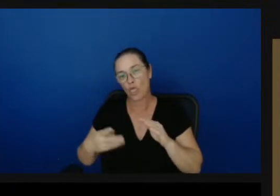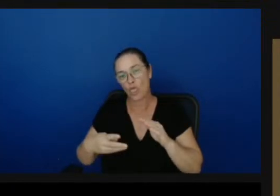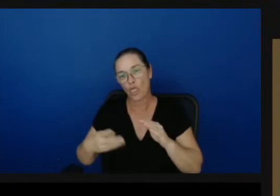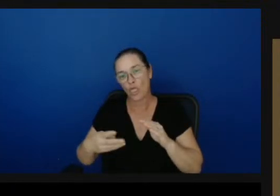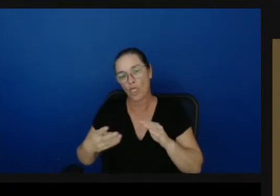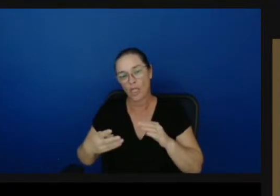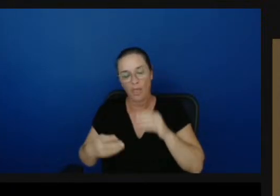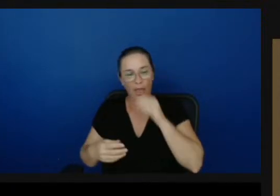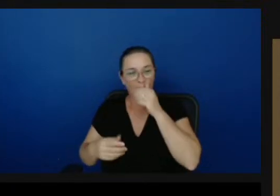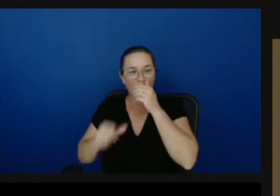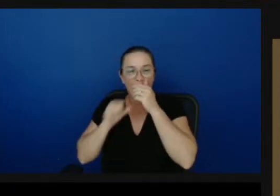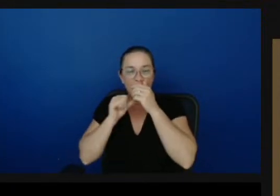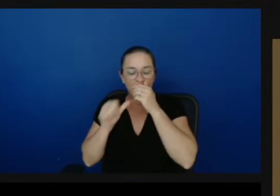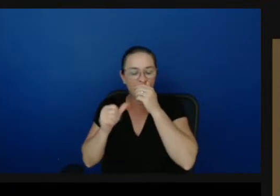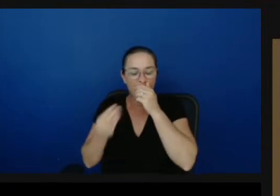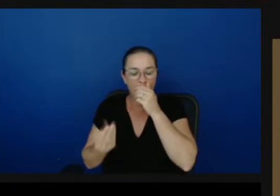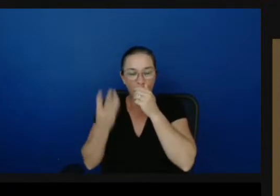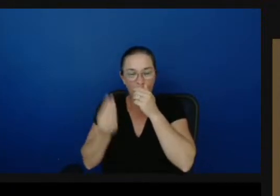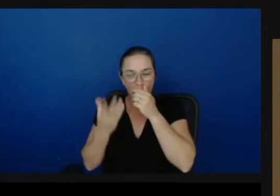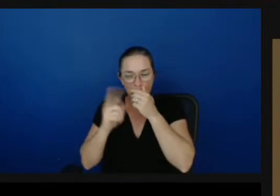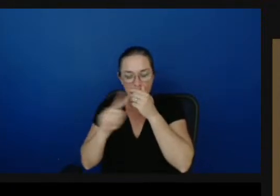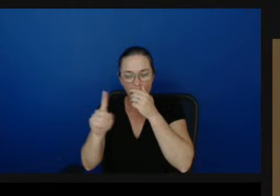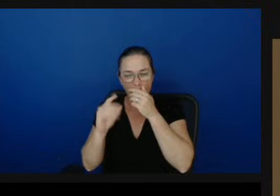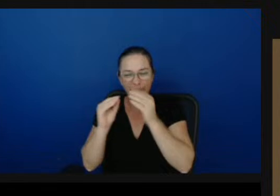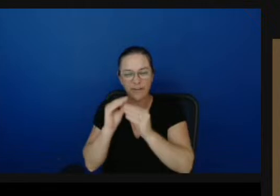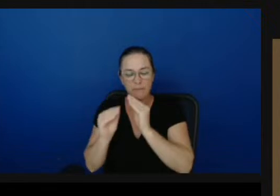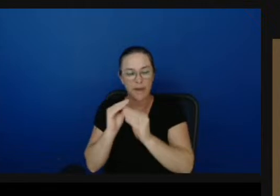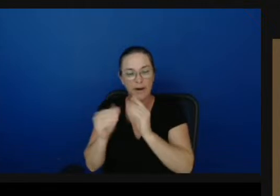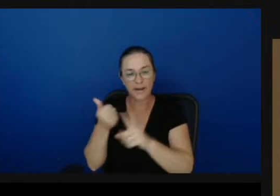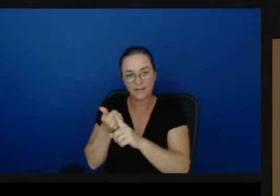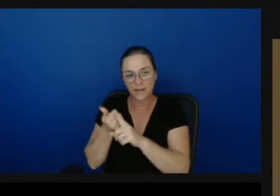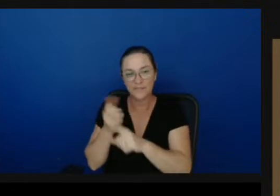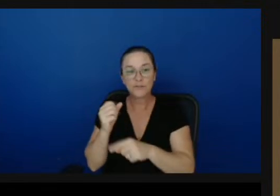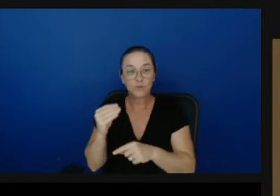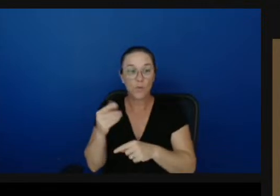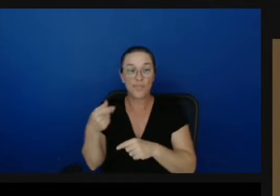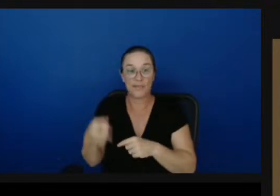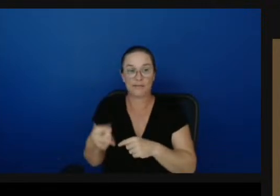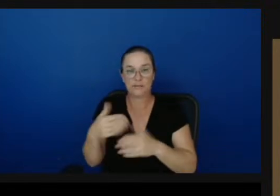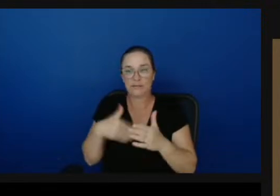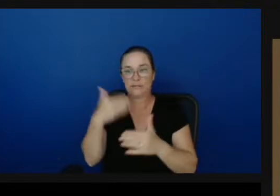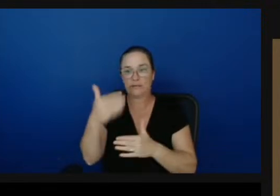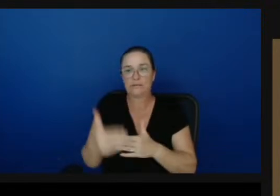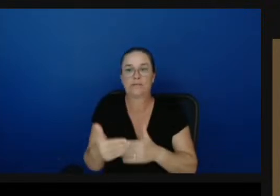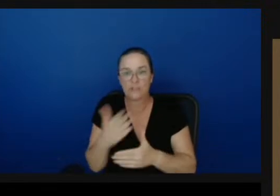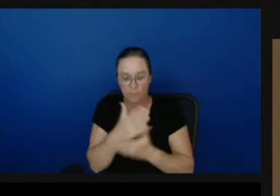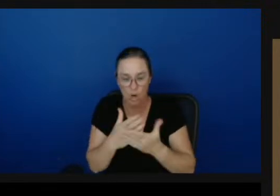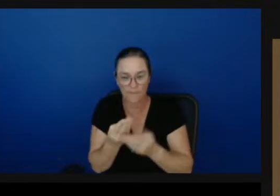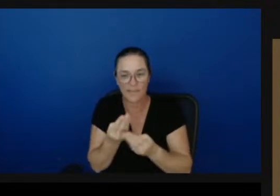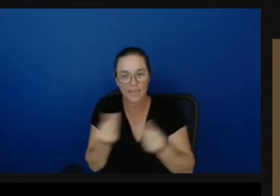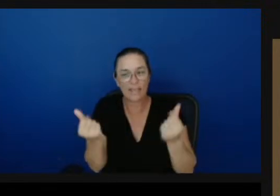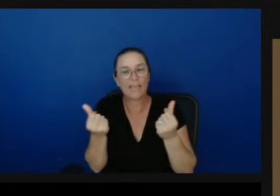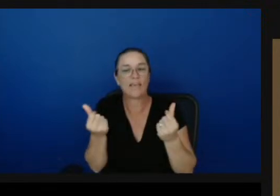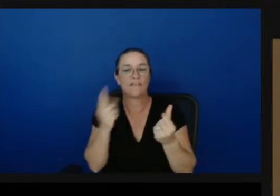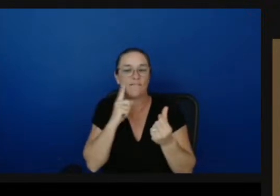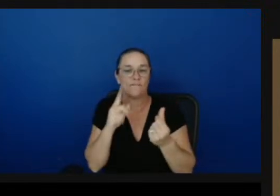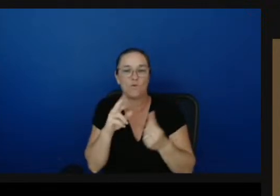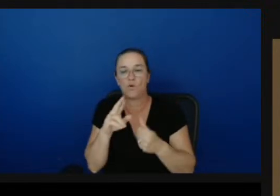was kind of just repairing itself. So really, this is the next stage of healing for the rift zone, is it